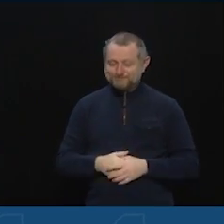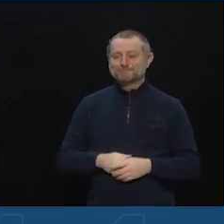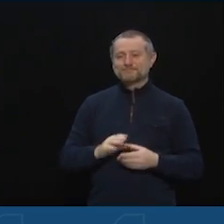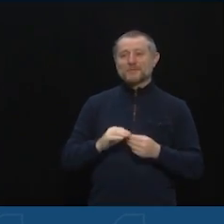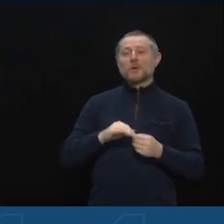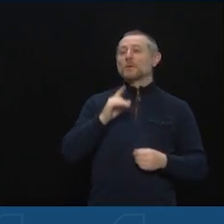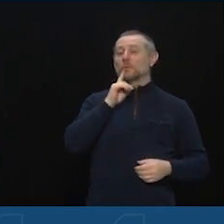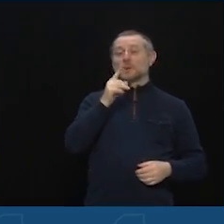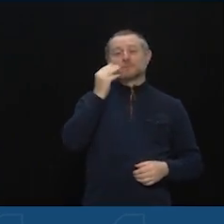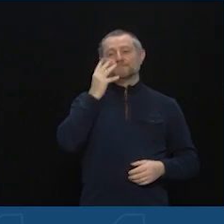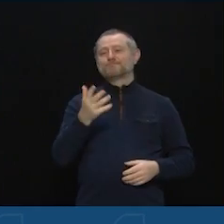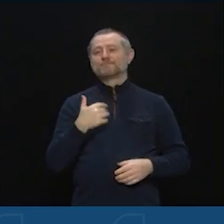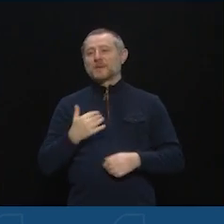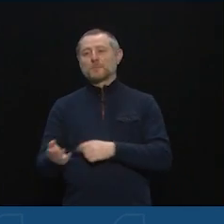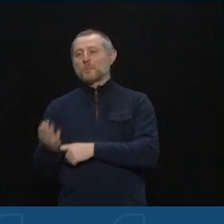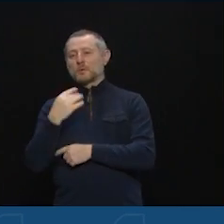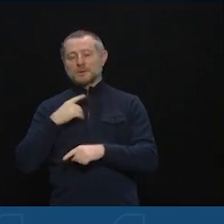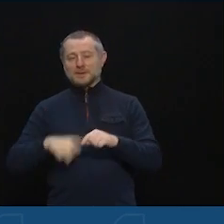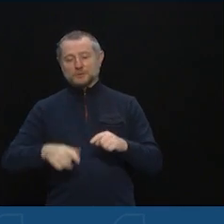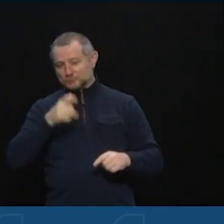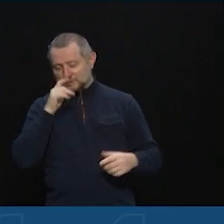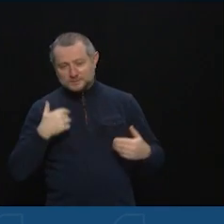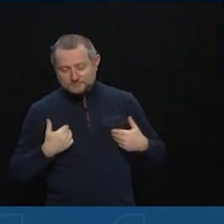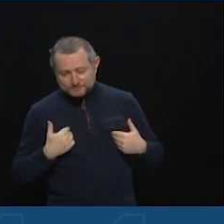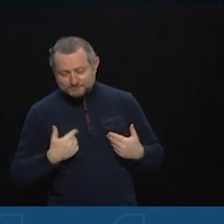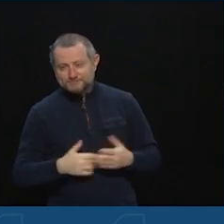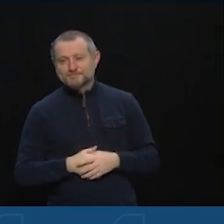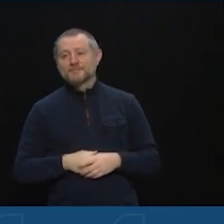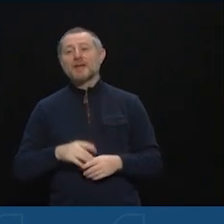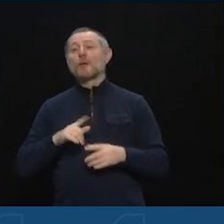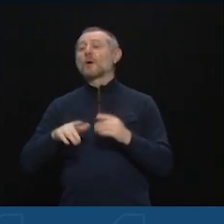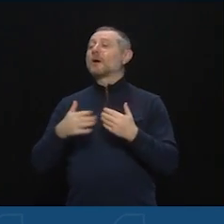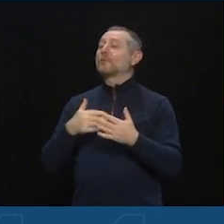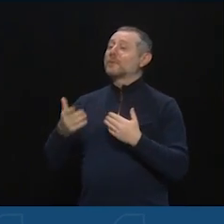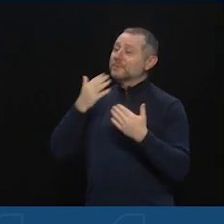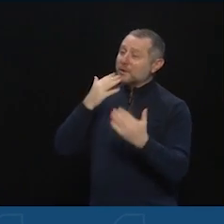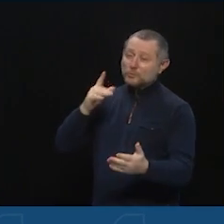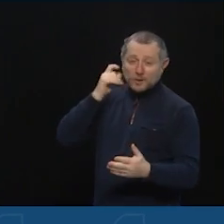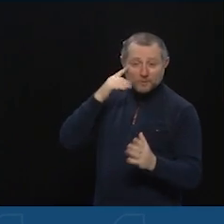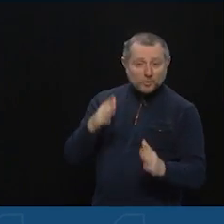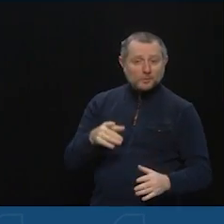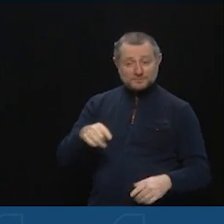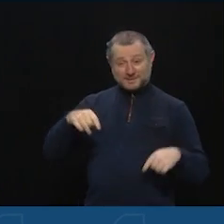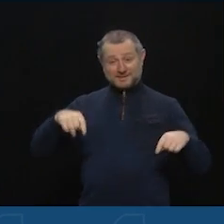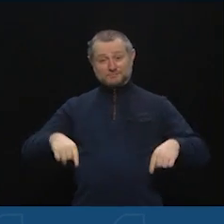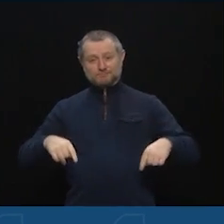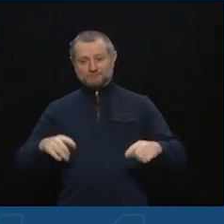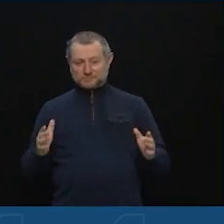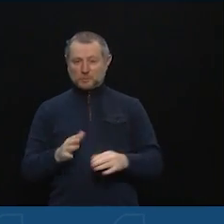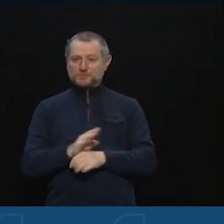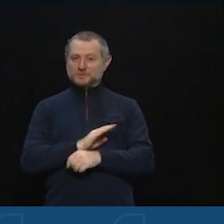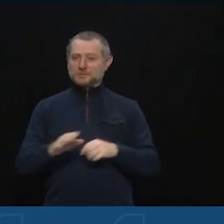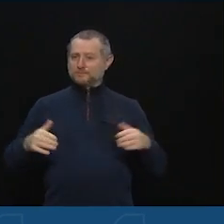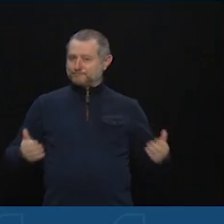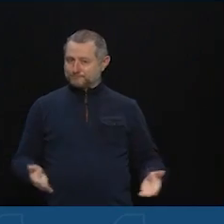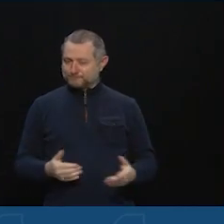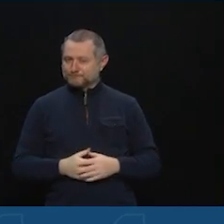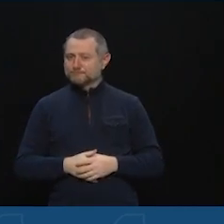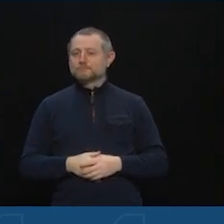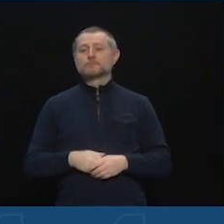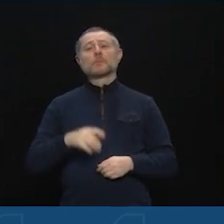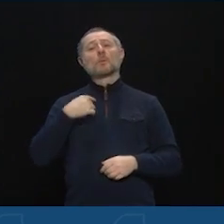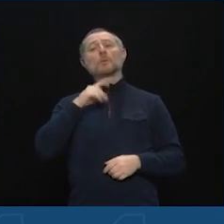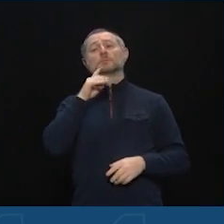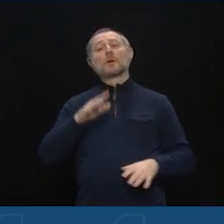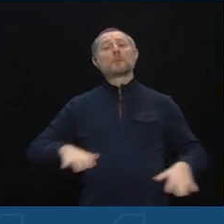early. No, but again, I just want to thank the governor again. And then for this small business, everyone says that small